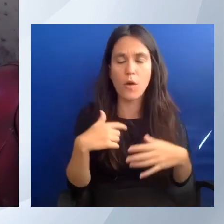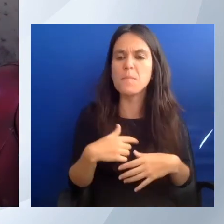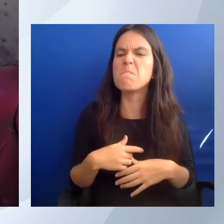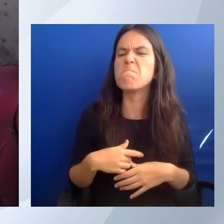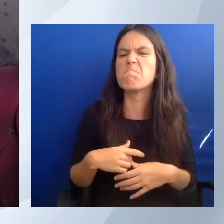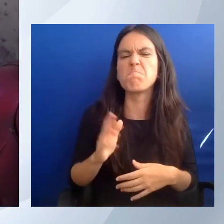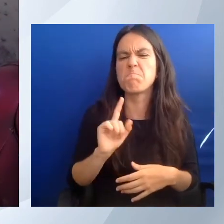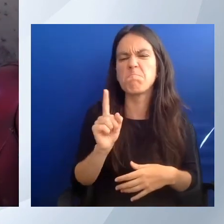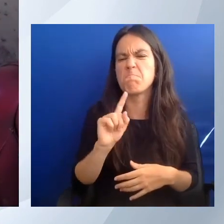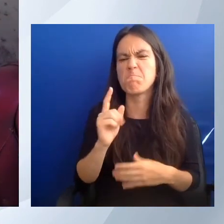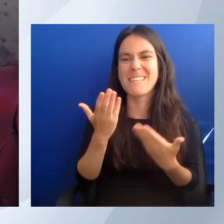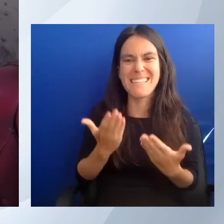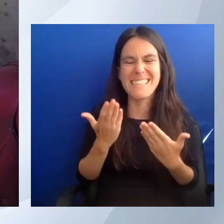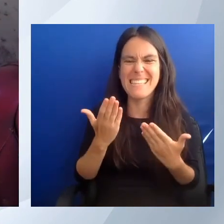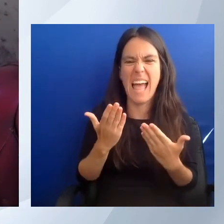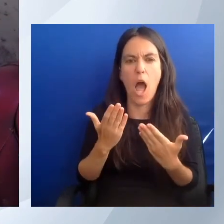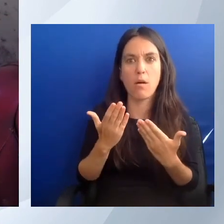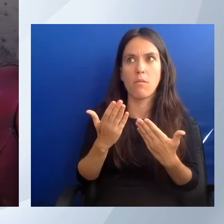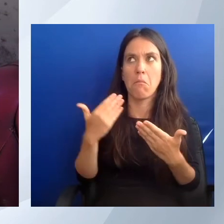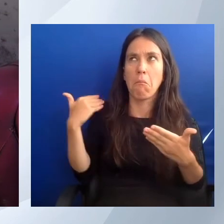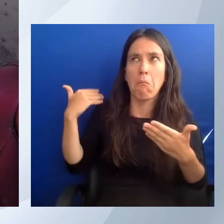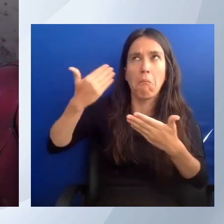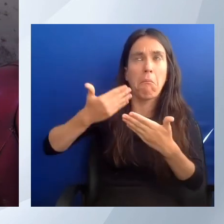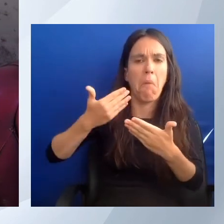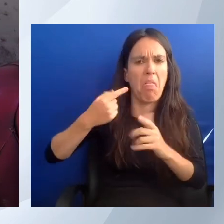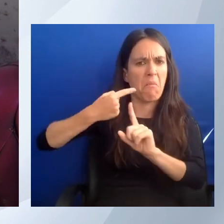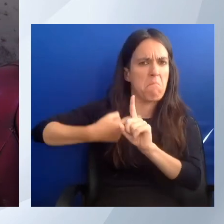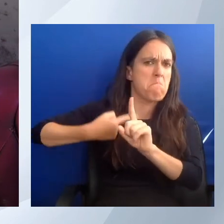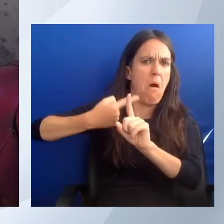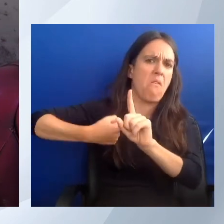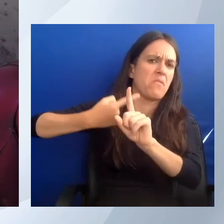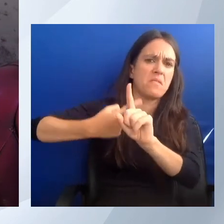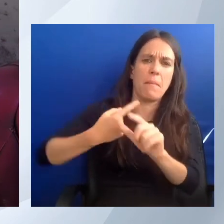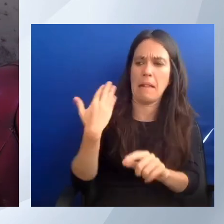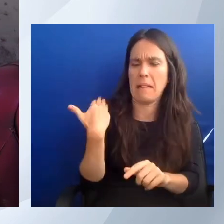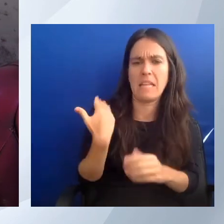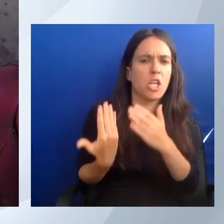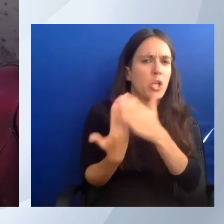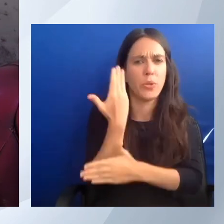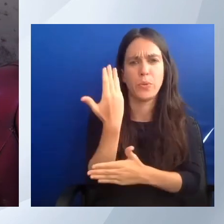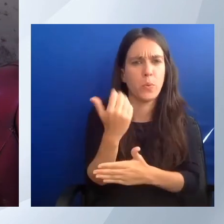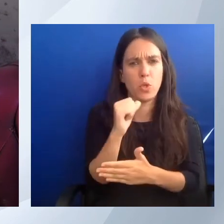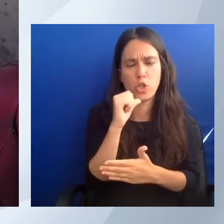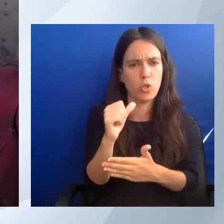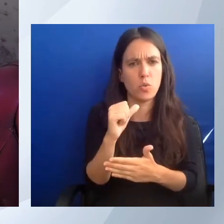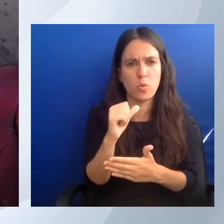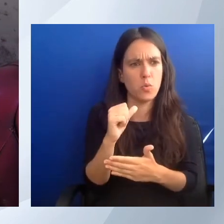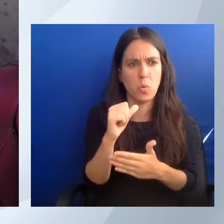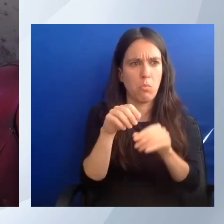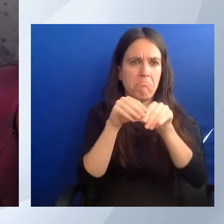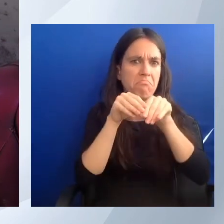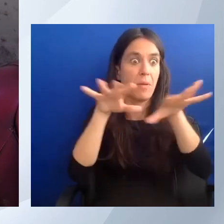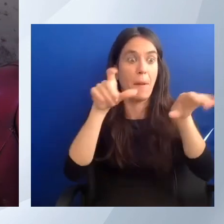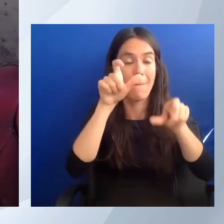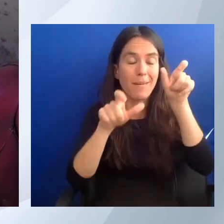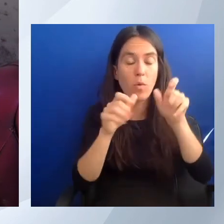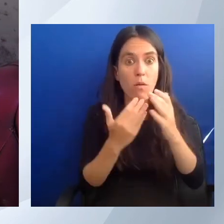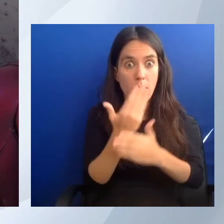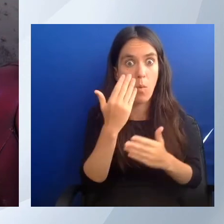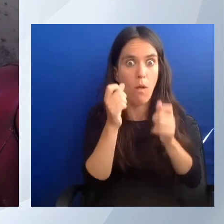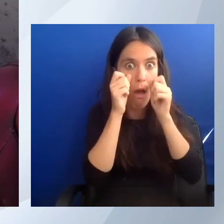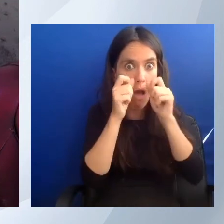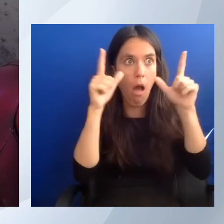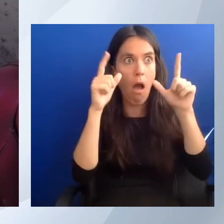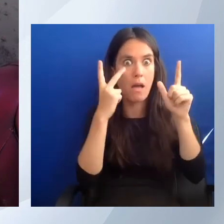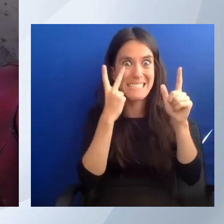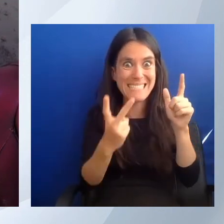It's only been around for a couple of months, so it's pretty new still. Yeah. Okay. But more and more people are discovering that ethics